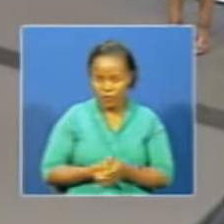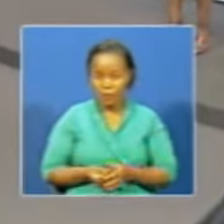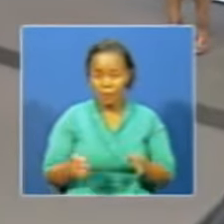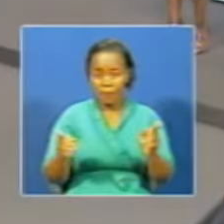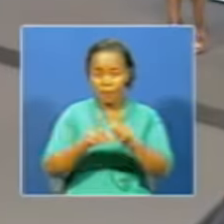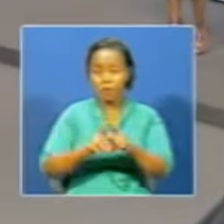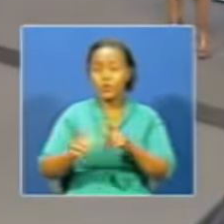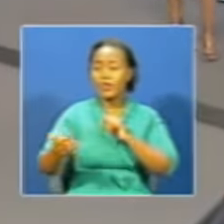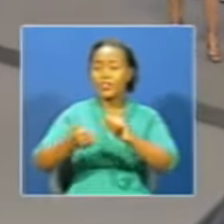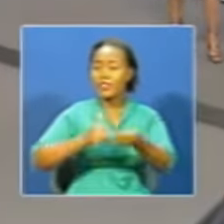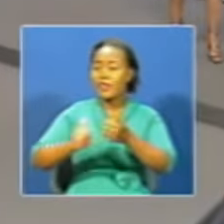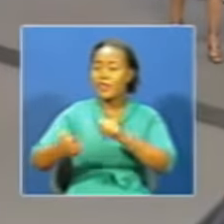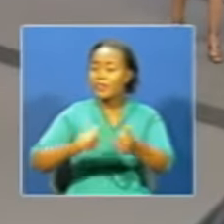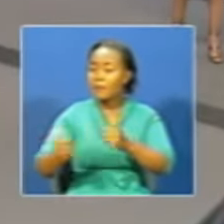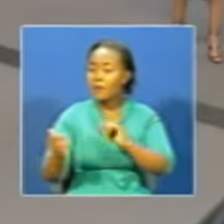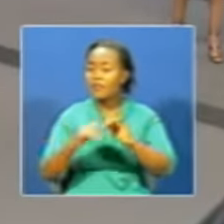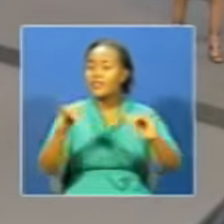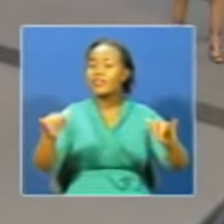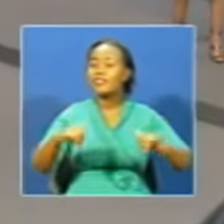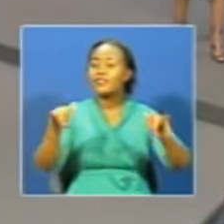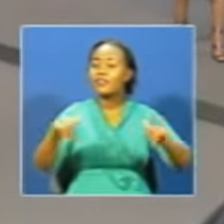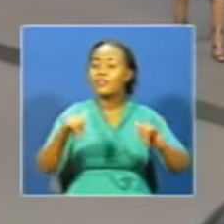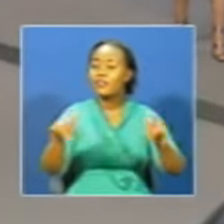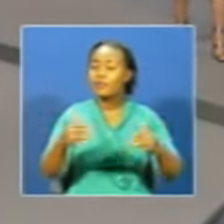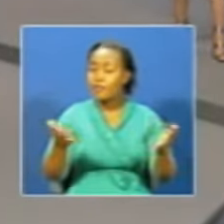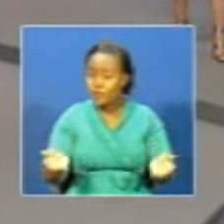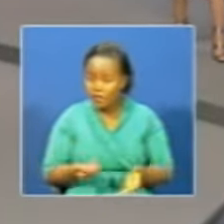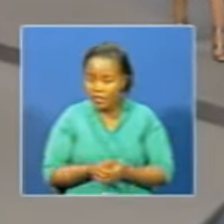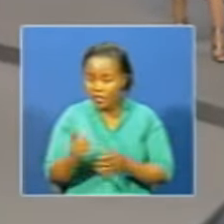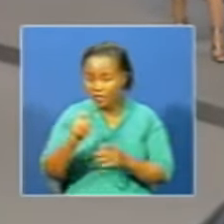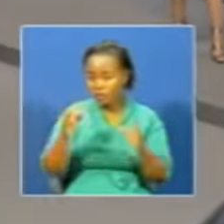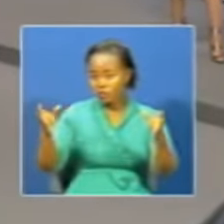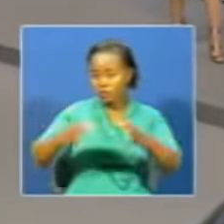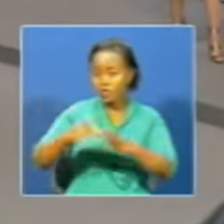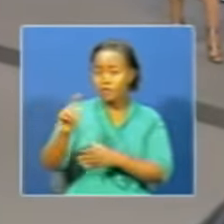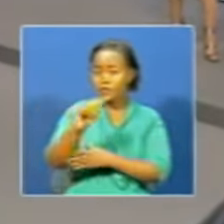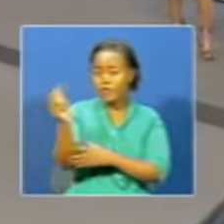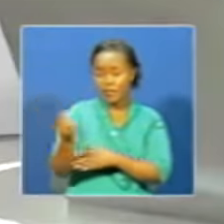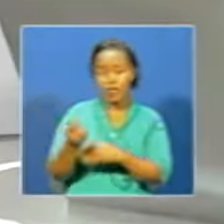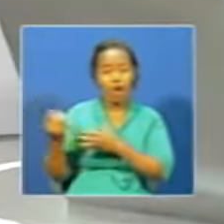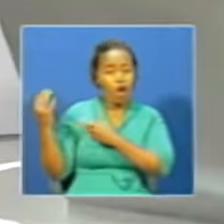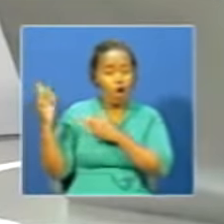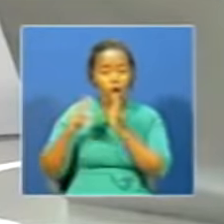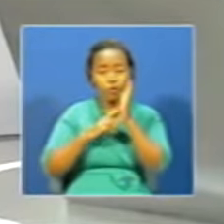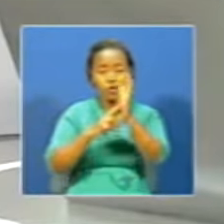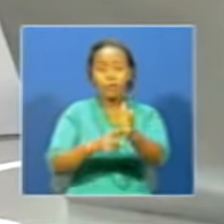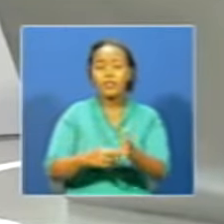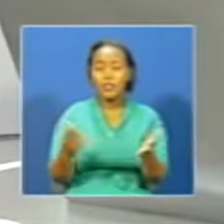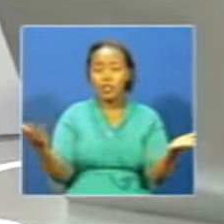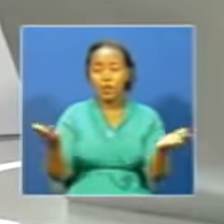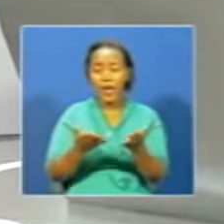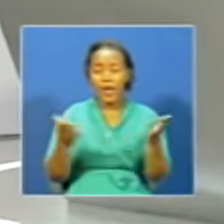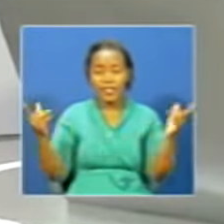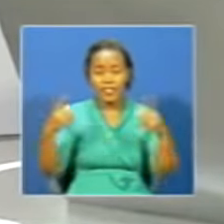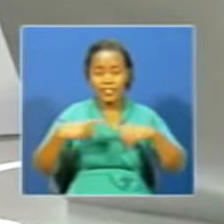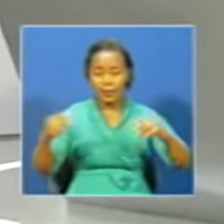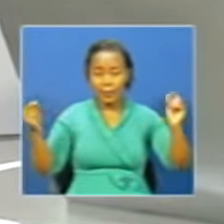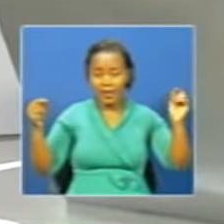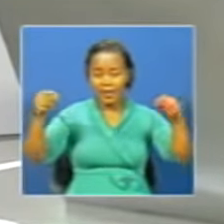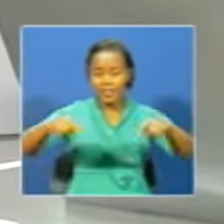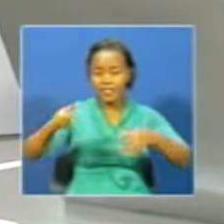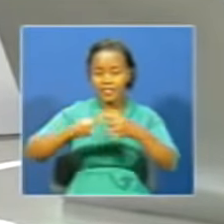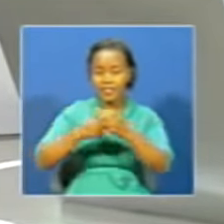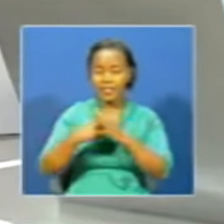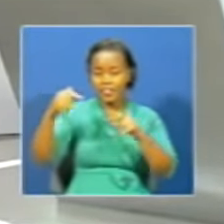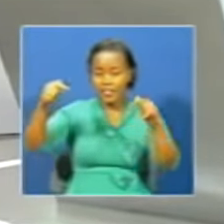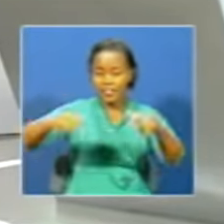sports, well, Team Kenya, that is set to represent the country in the upcoming Olympic Games in Tokyo, Japan, of course, started camp this evening.